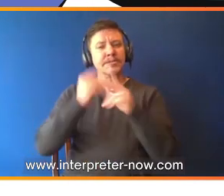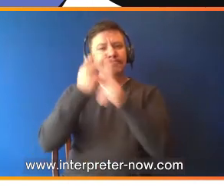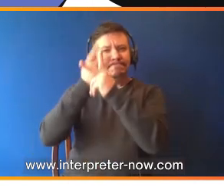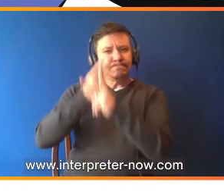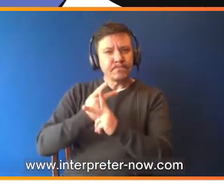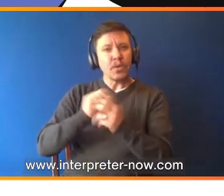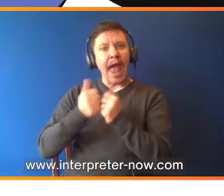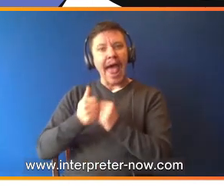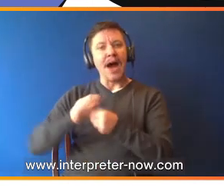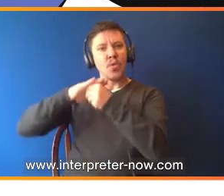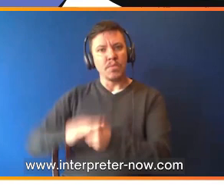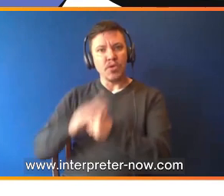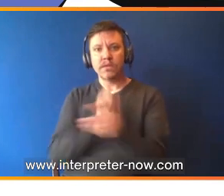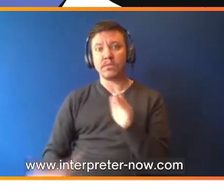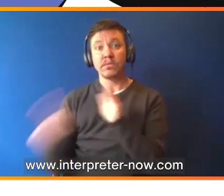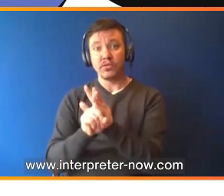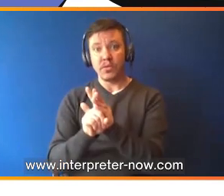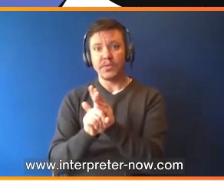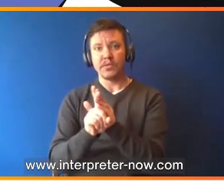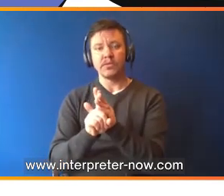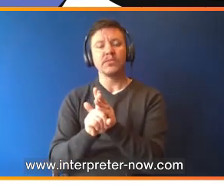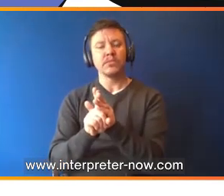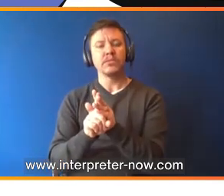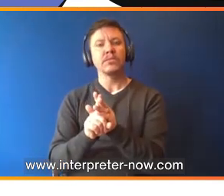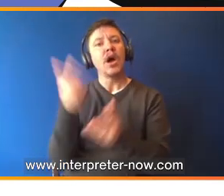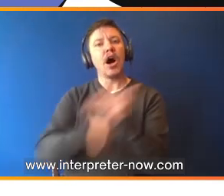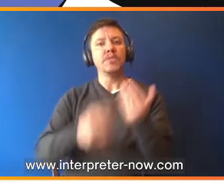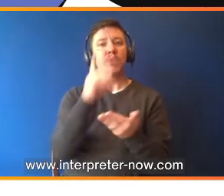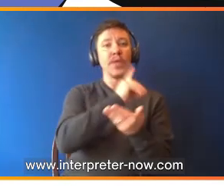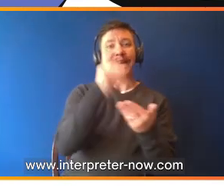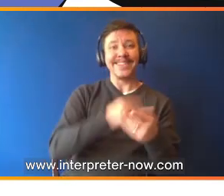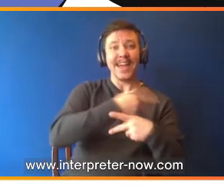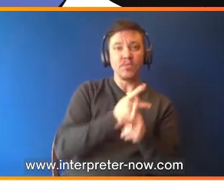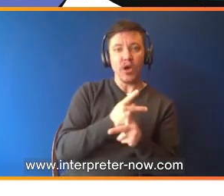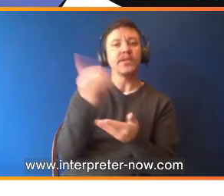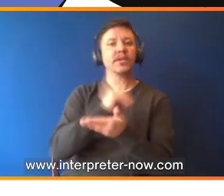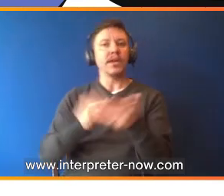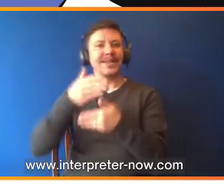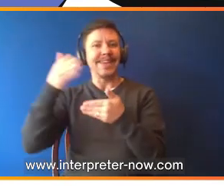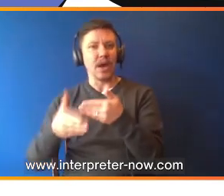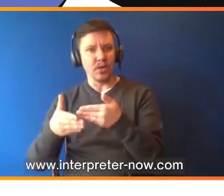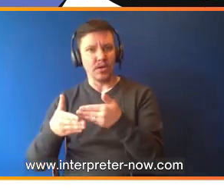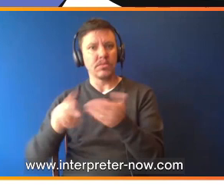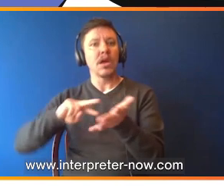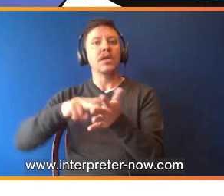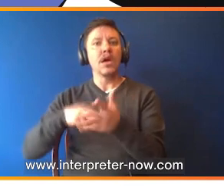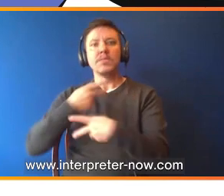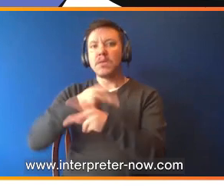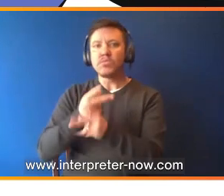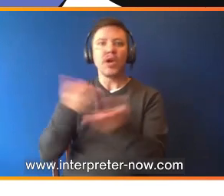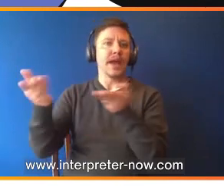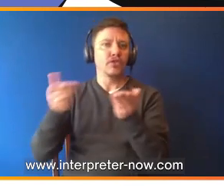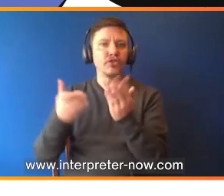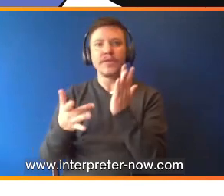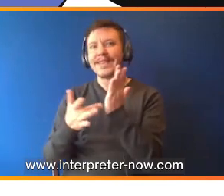to be more discerning about how oppression shows up in the design process and also in design outcomes. So